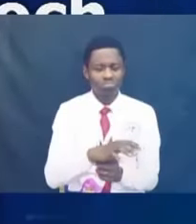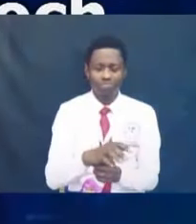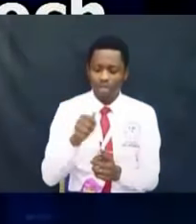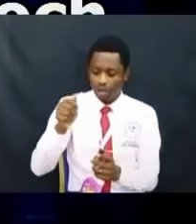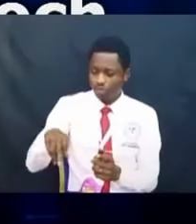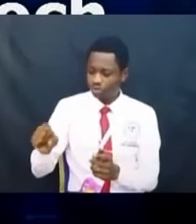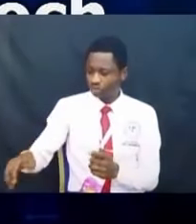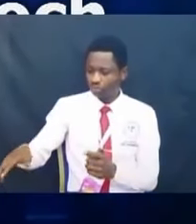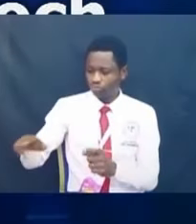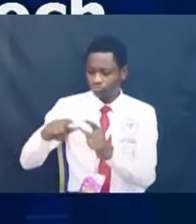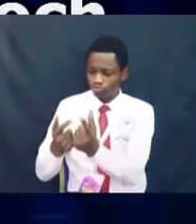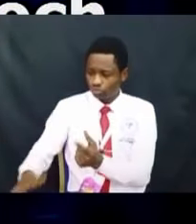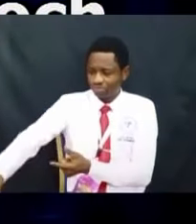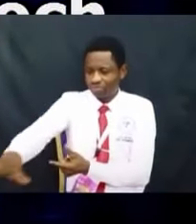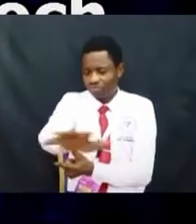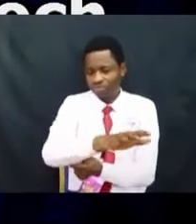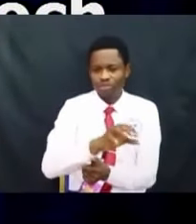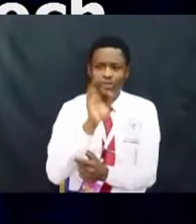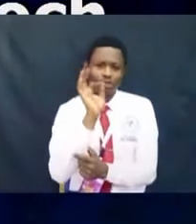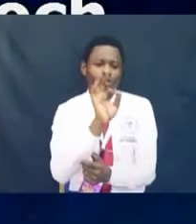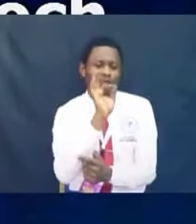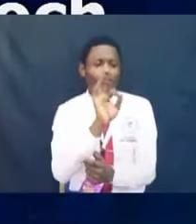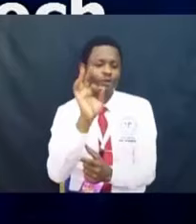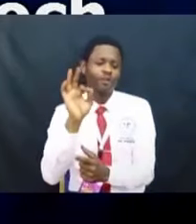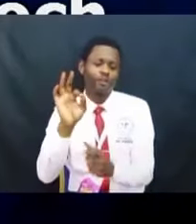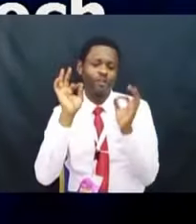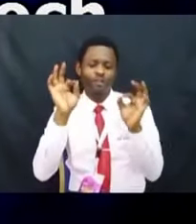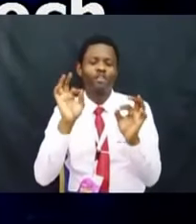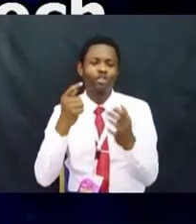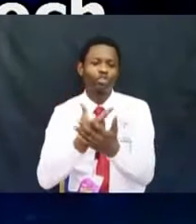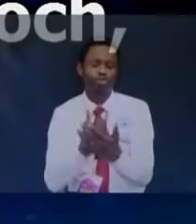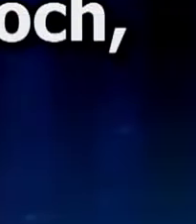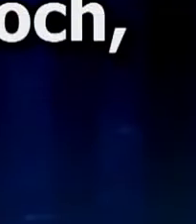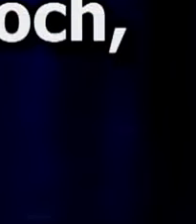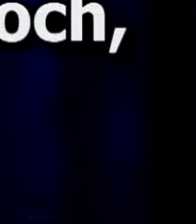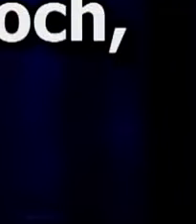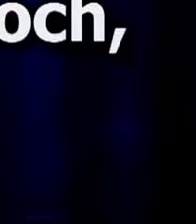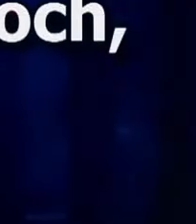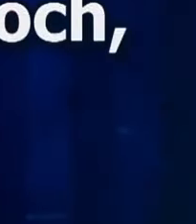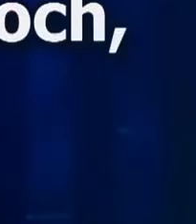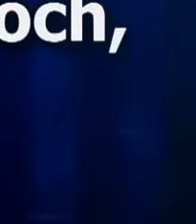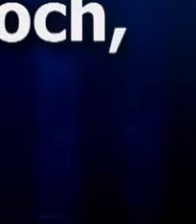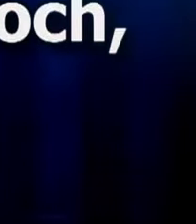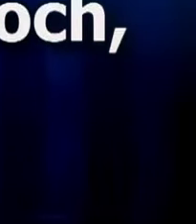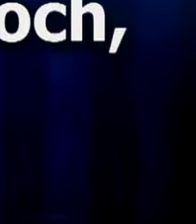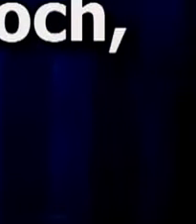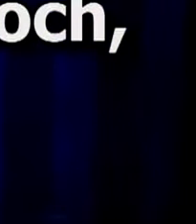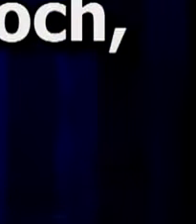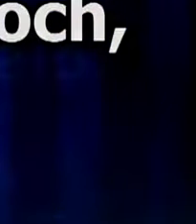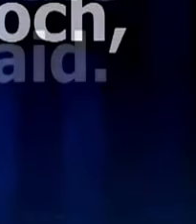the gospel, and they won a large number of disciples. Then they returned to Lystra, Iconium,